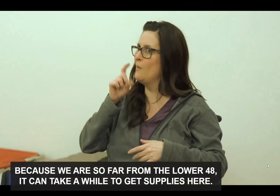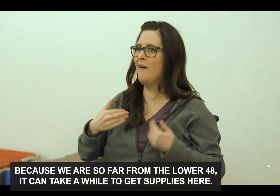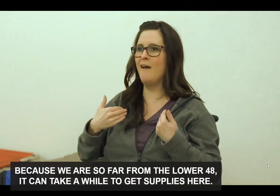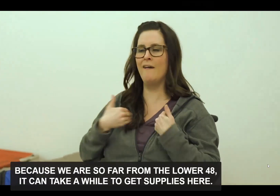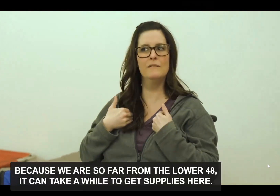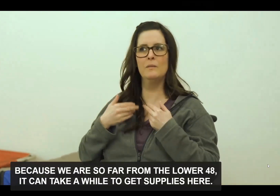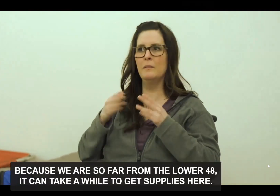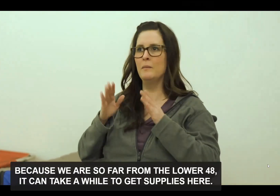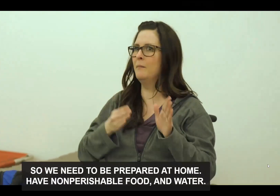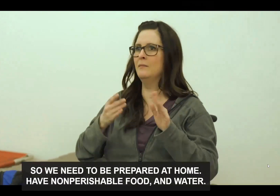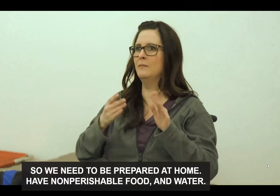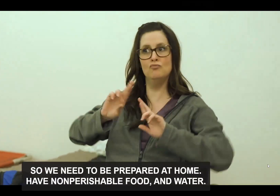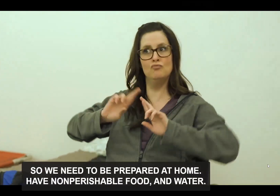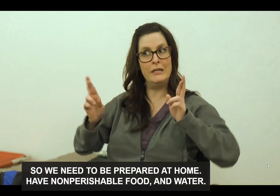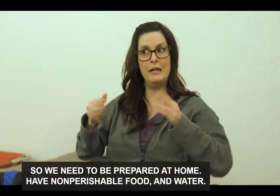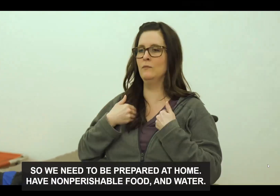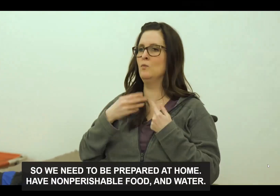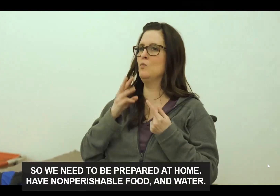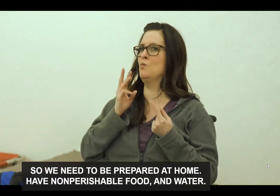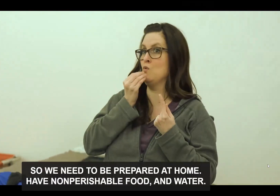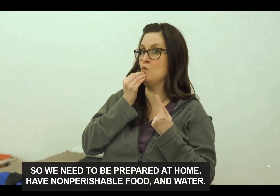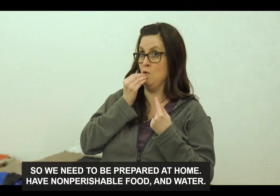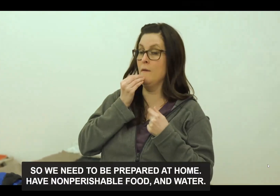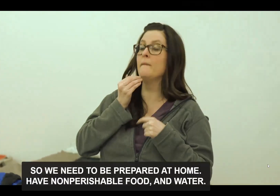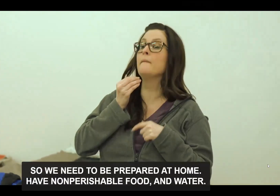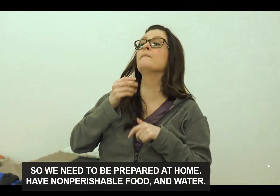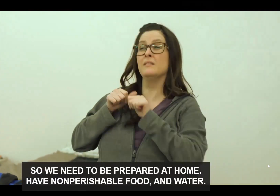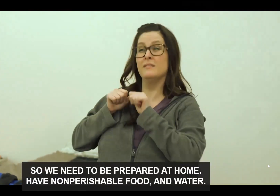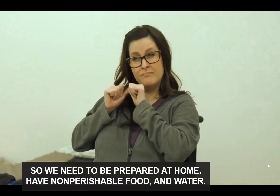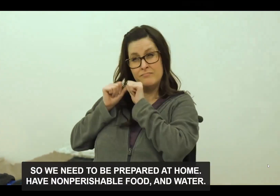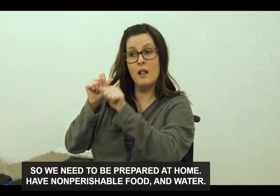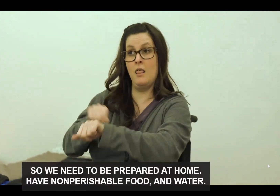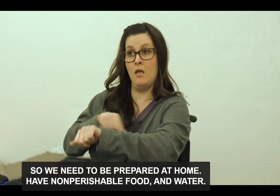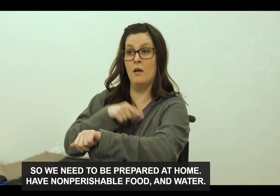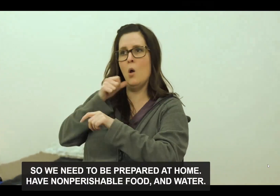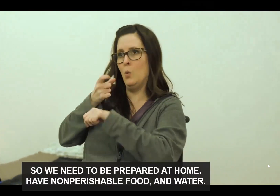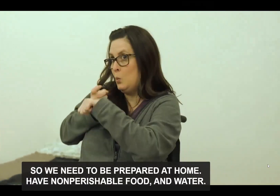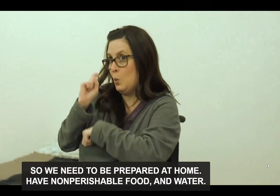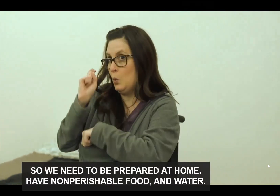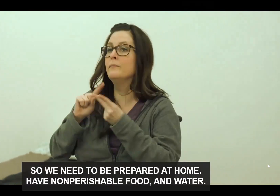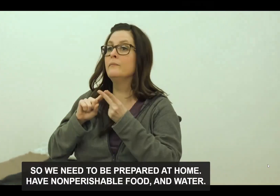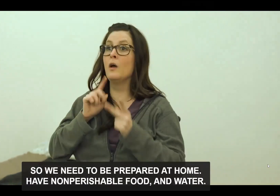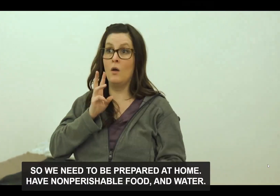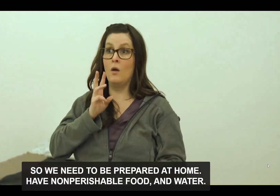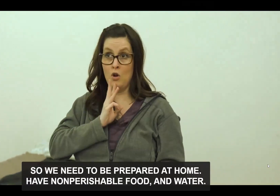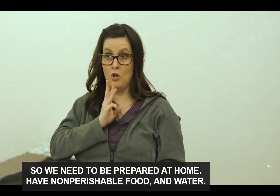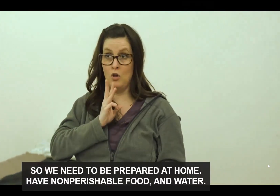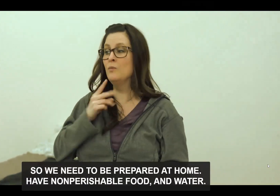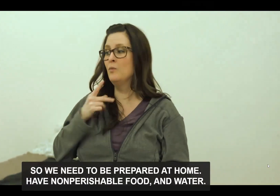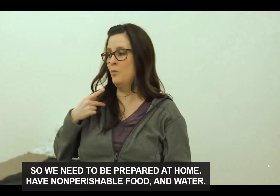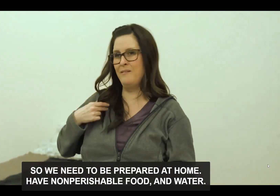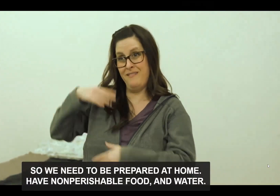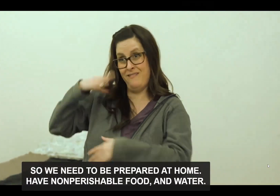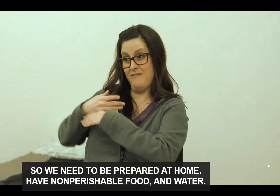So we need to be prepared at home, have non-perishable food and water.